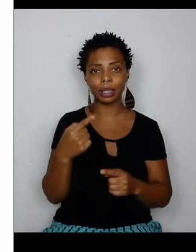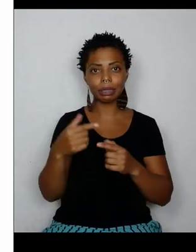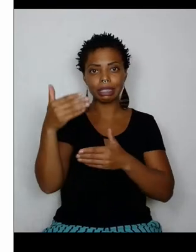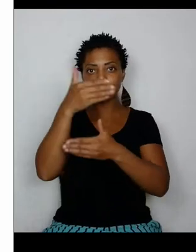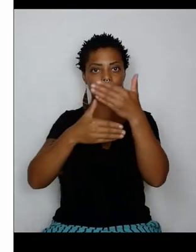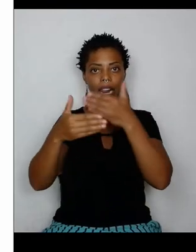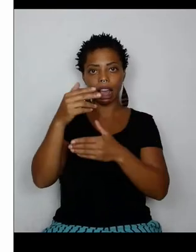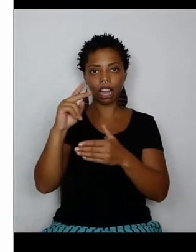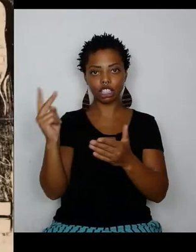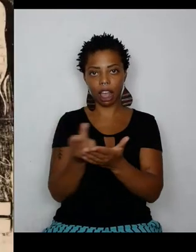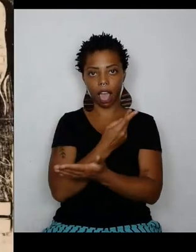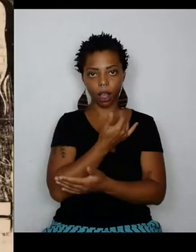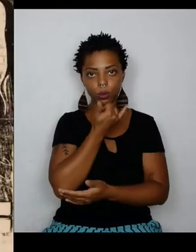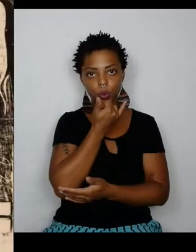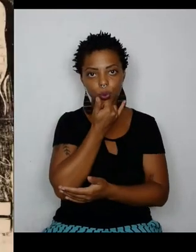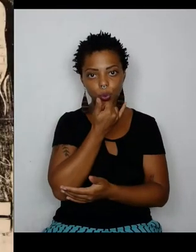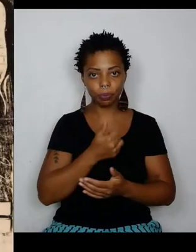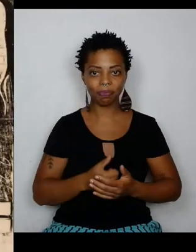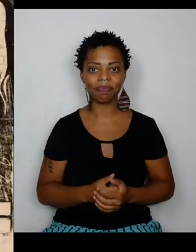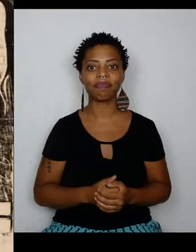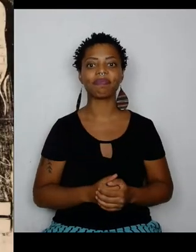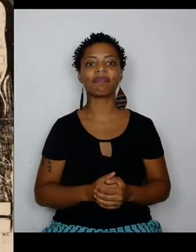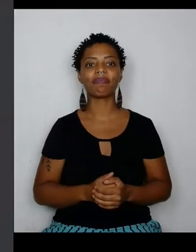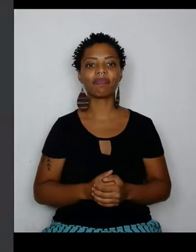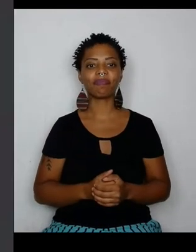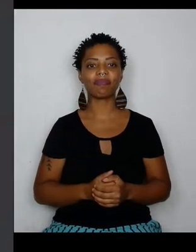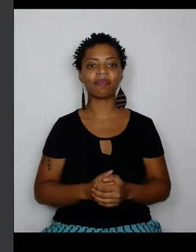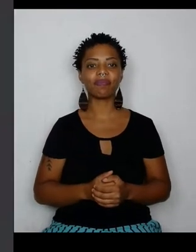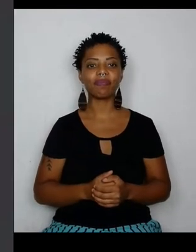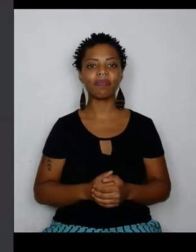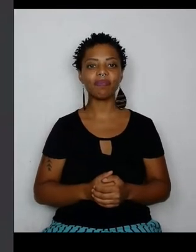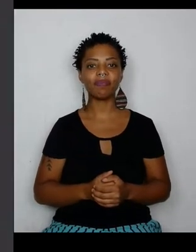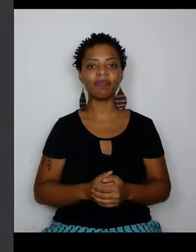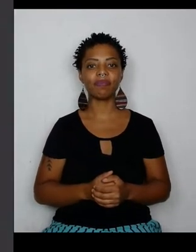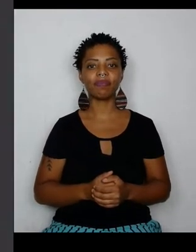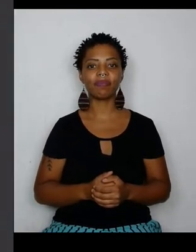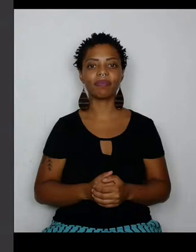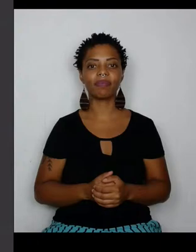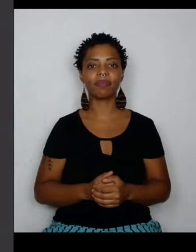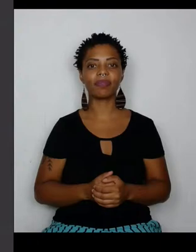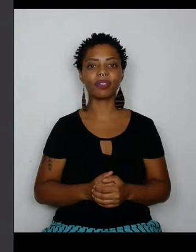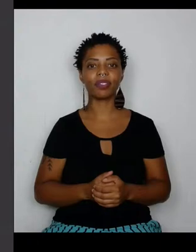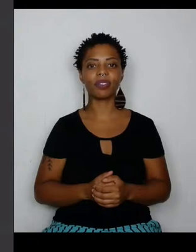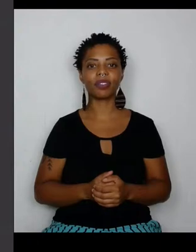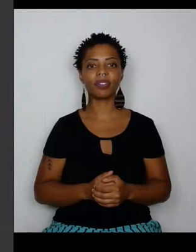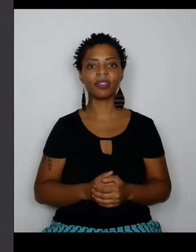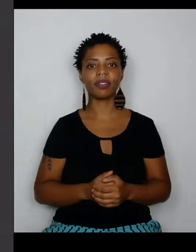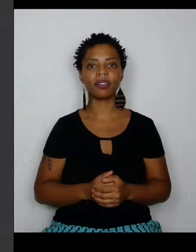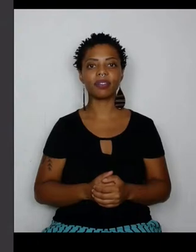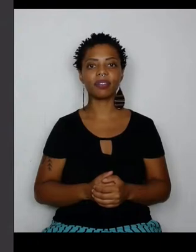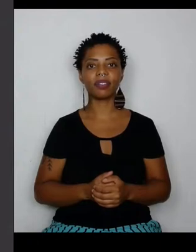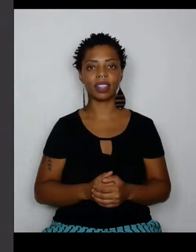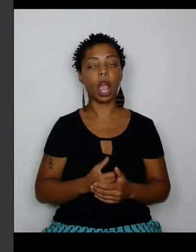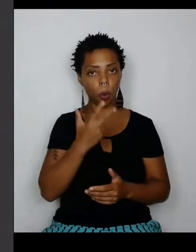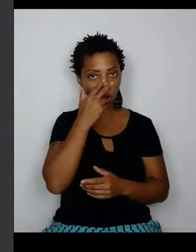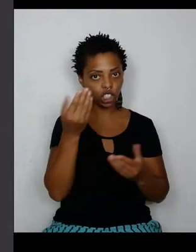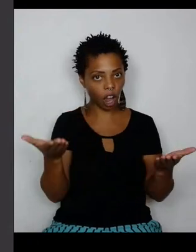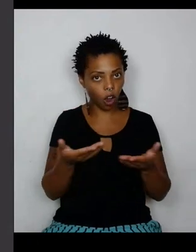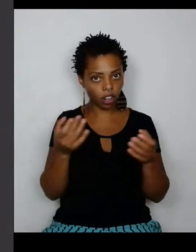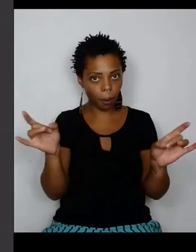uh it doesn't want to move a moment okay it's moving there we are i think i'm in the right place now